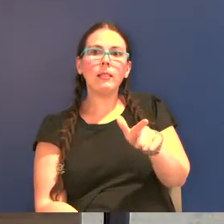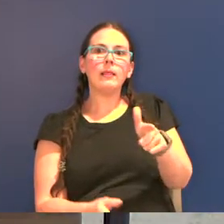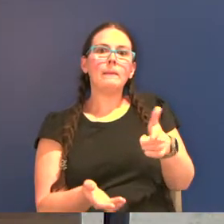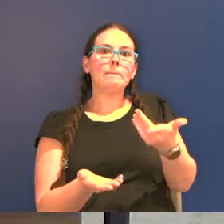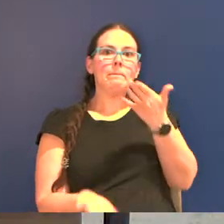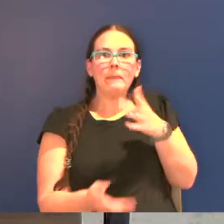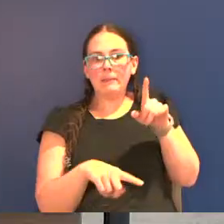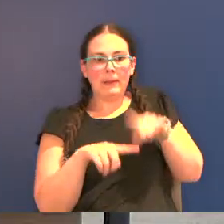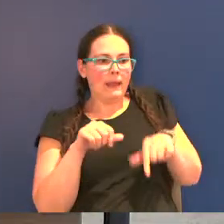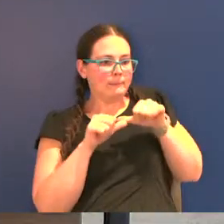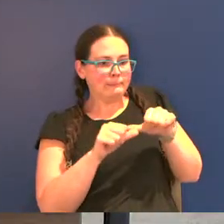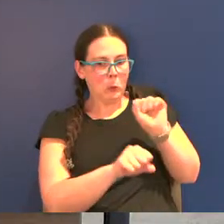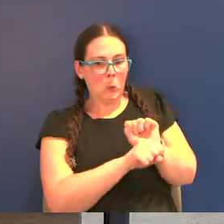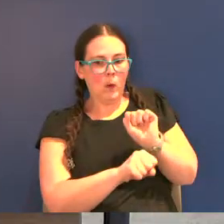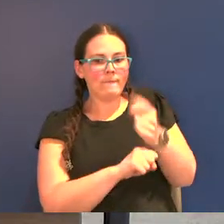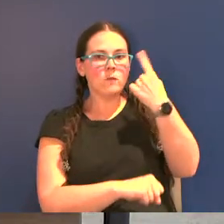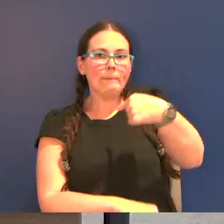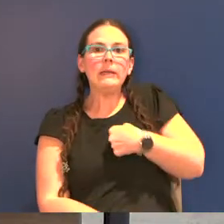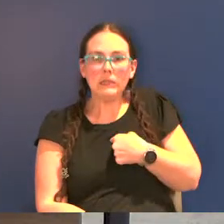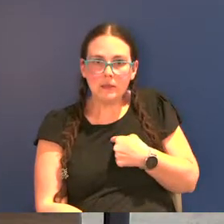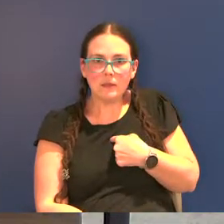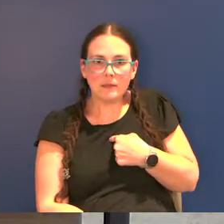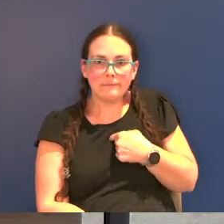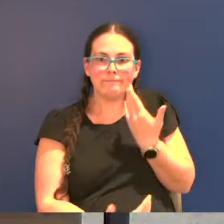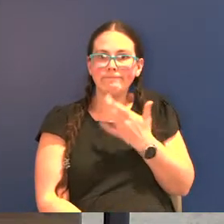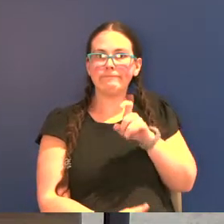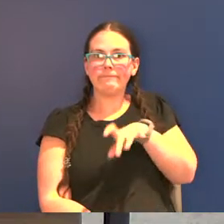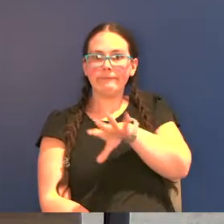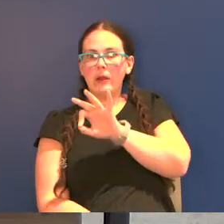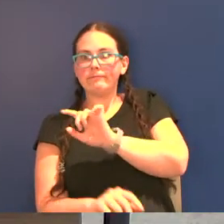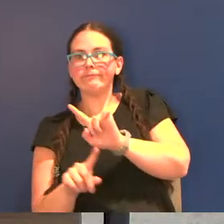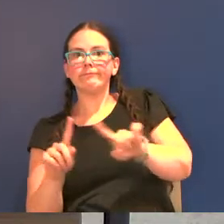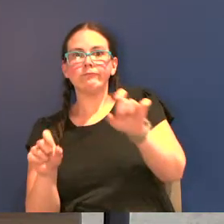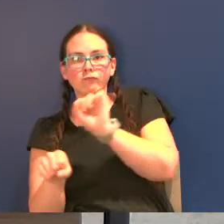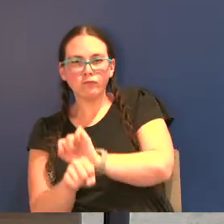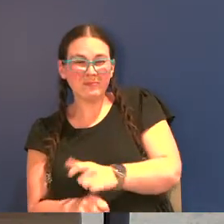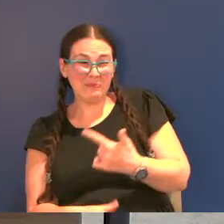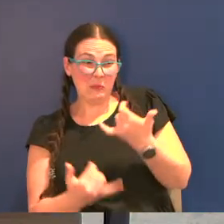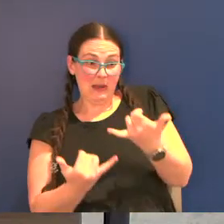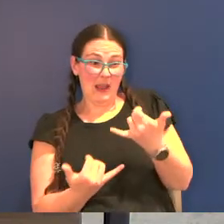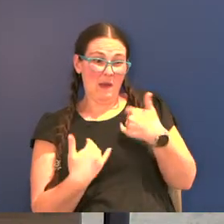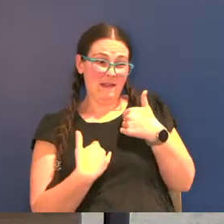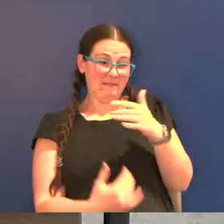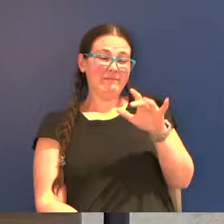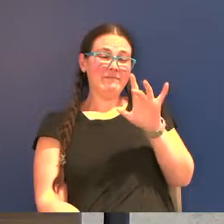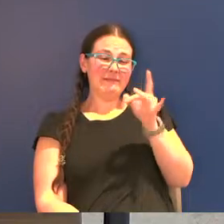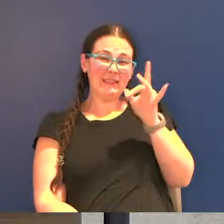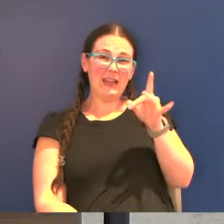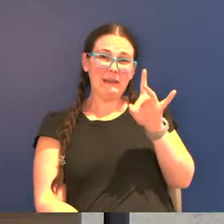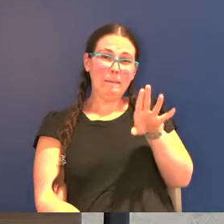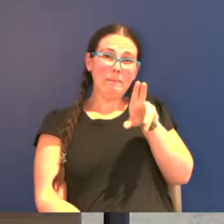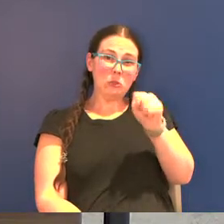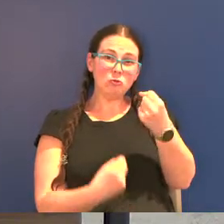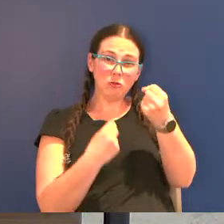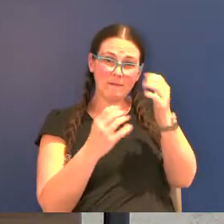me. Right now, I have 18 of the best school bus drivers out there, and I'm trying my best to keep these people employed. So if